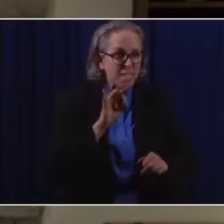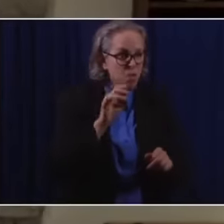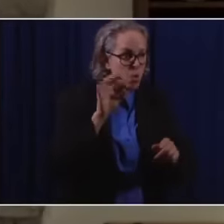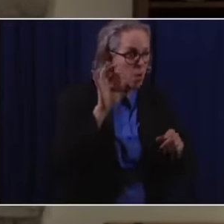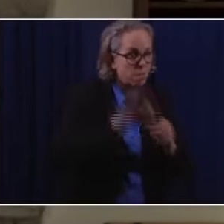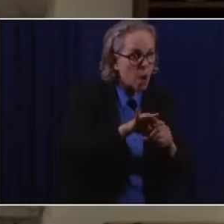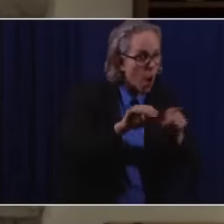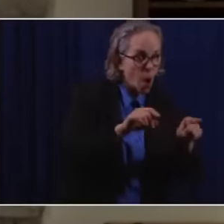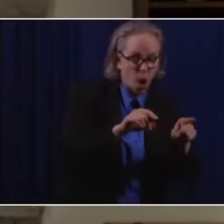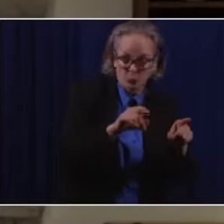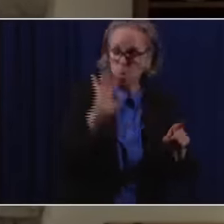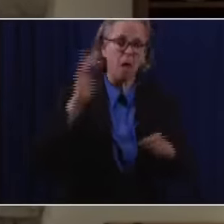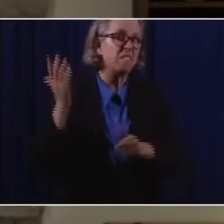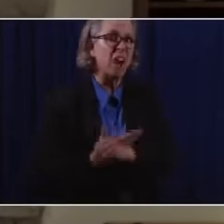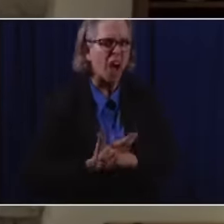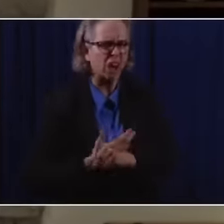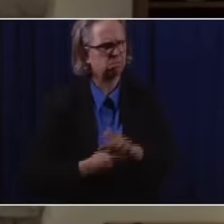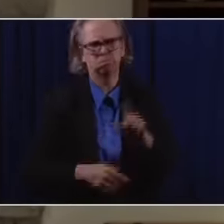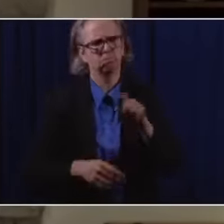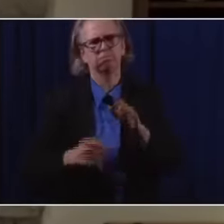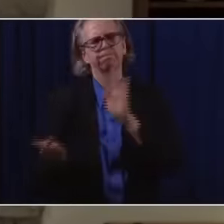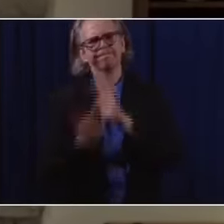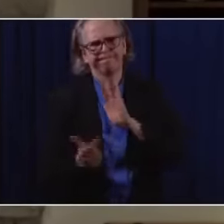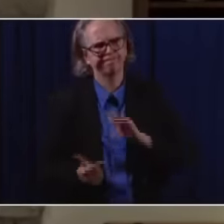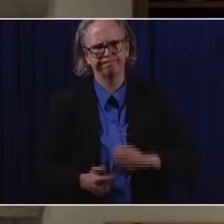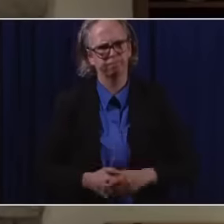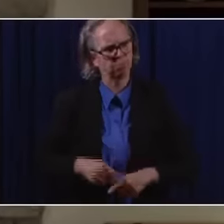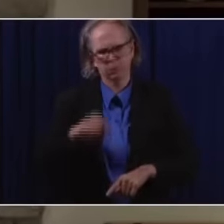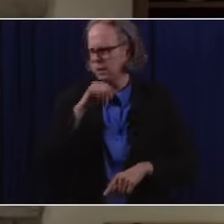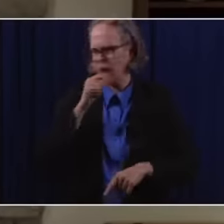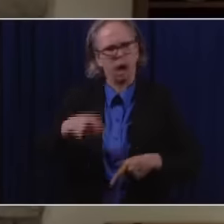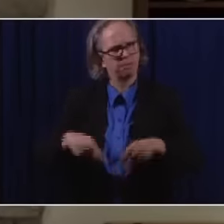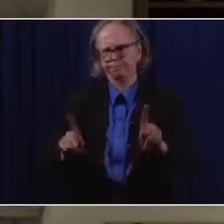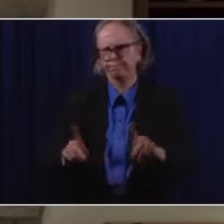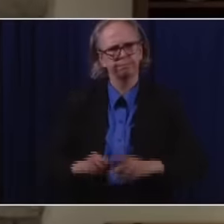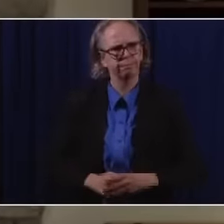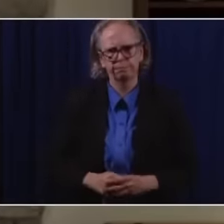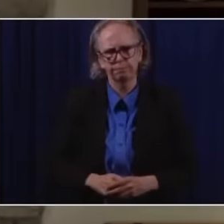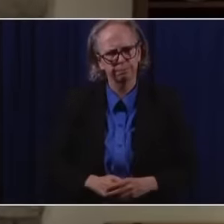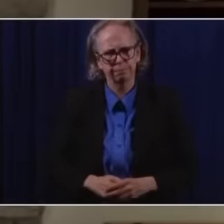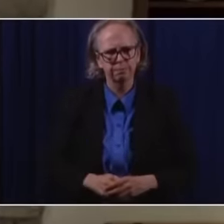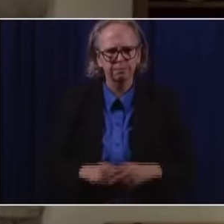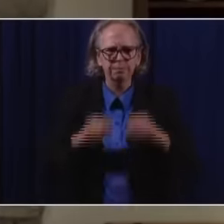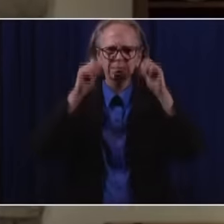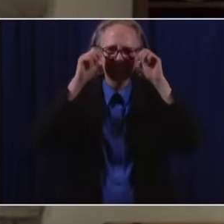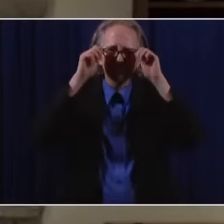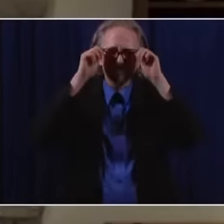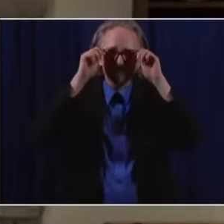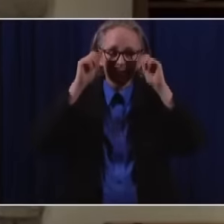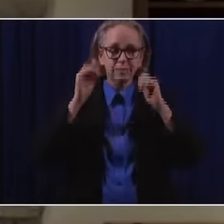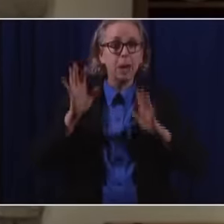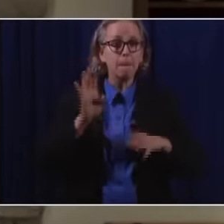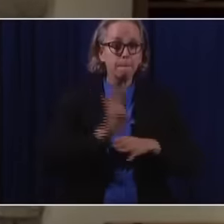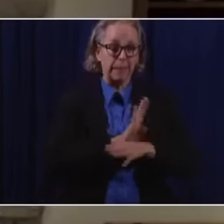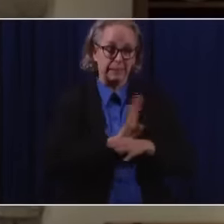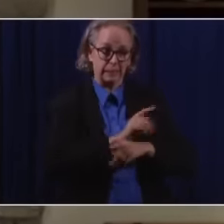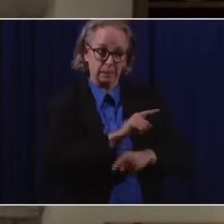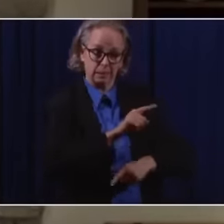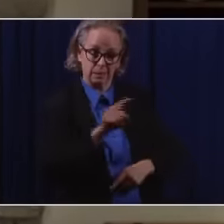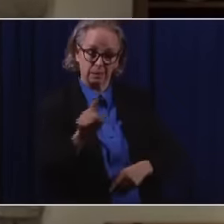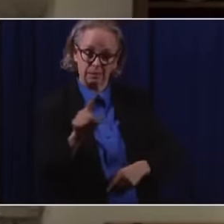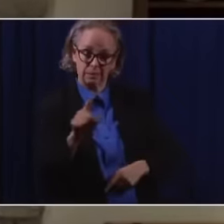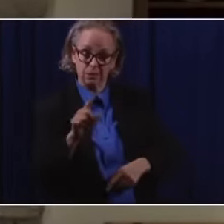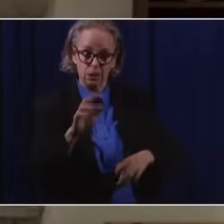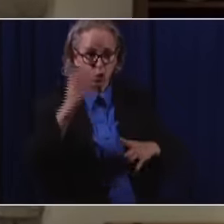way, they're going to lose their job. Businesses, based on the First Amendment, certainly have the right to tell their employees what they